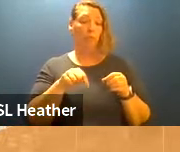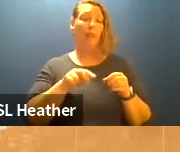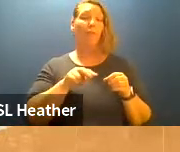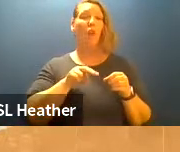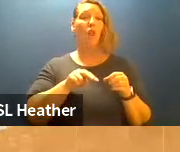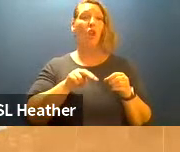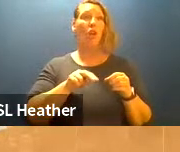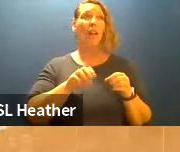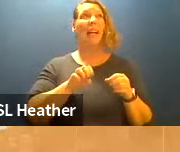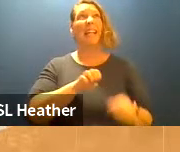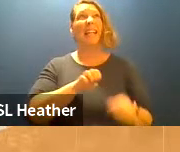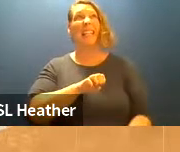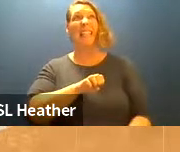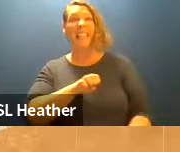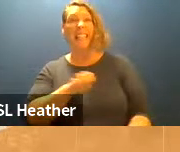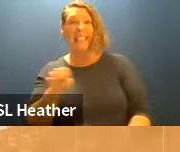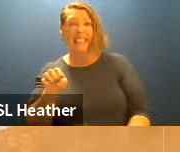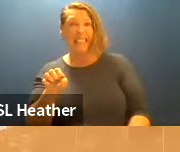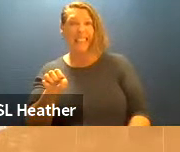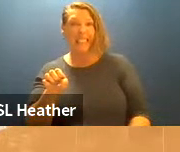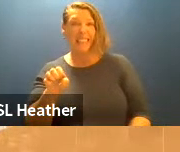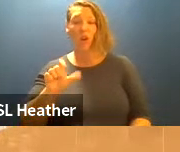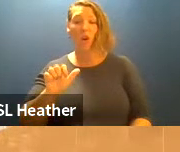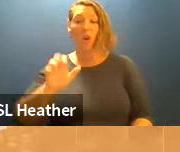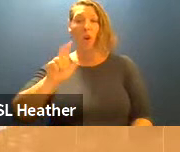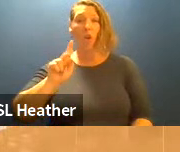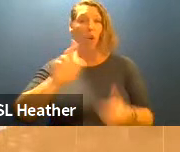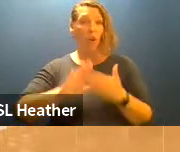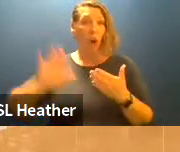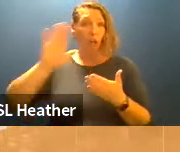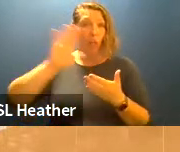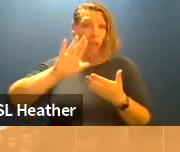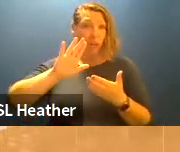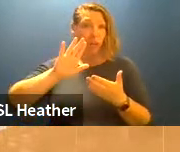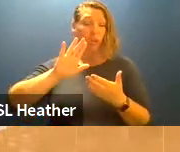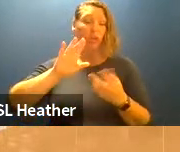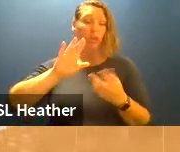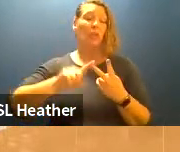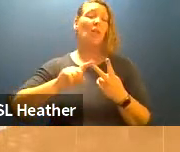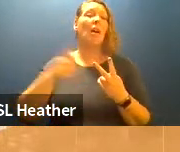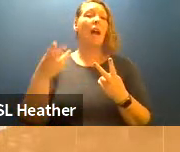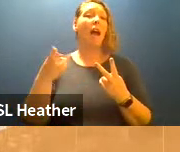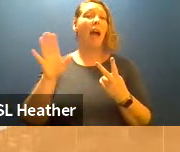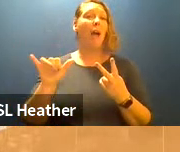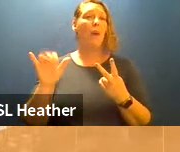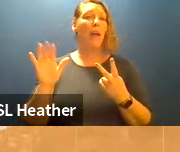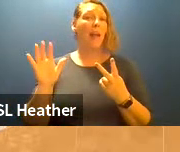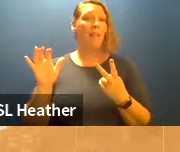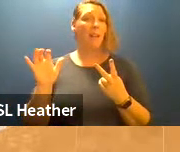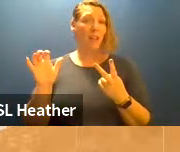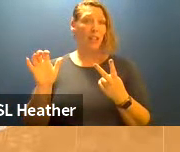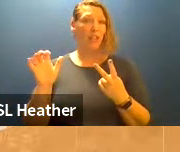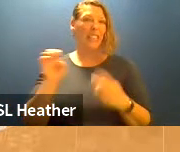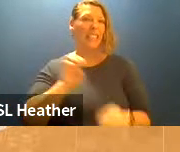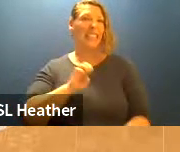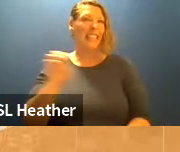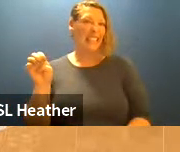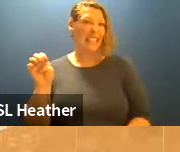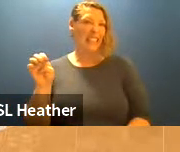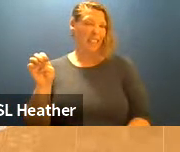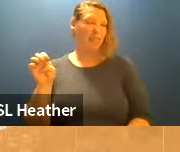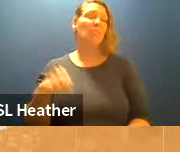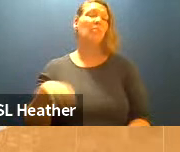the east of it, where Clark College is, and then along Highway 500 going east or to the